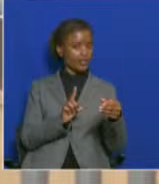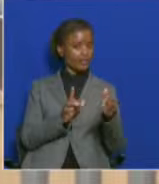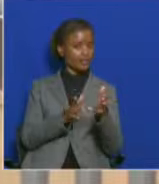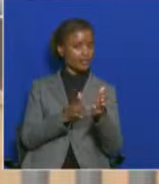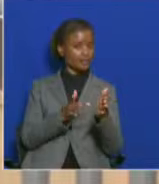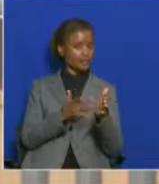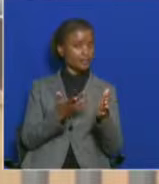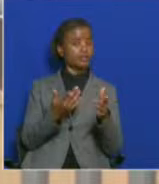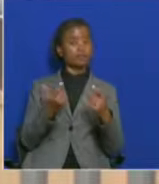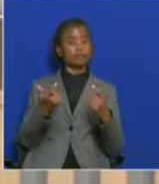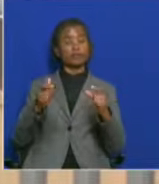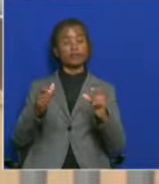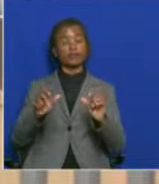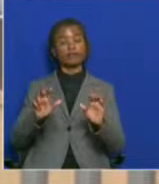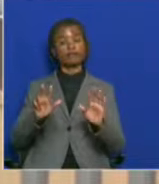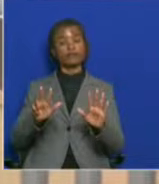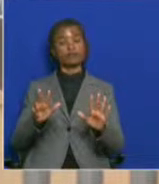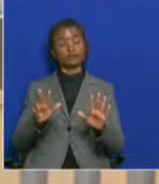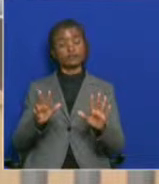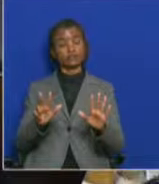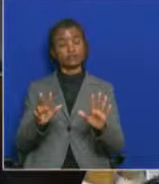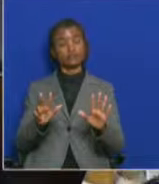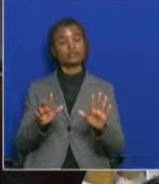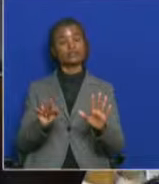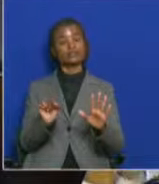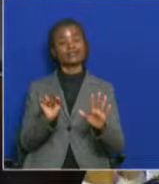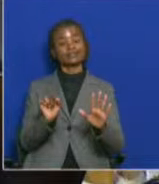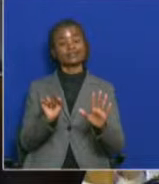it's halfway through paragraph 8,